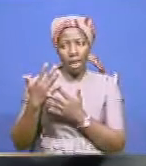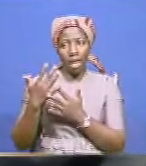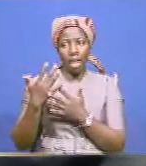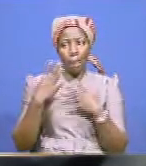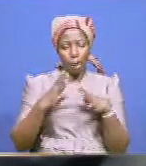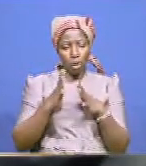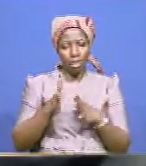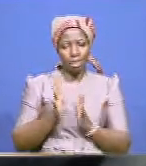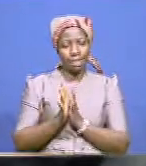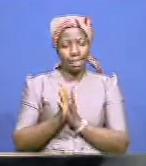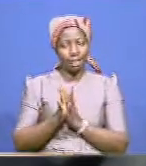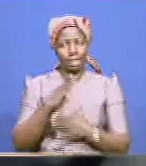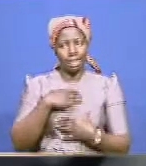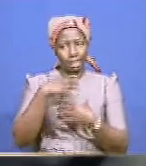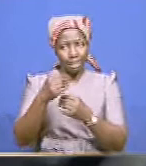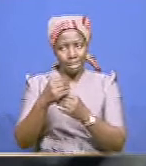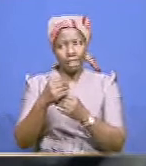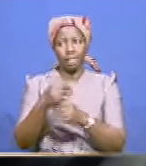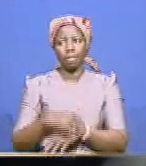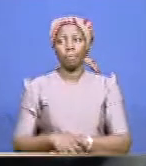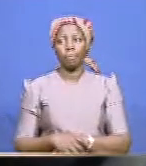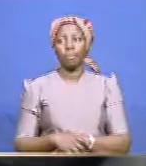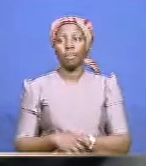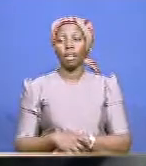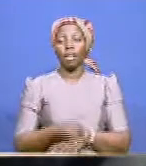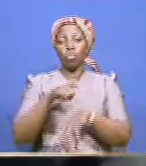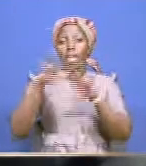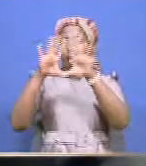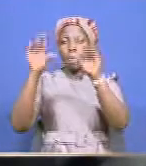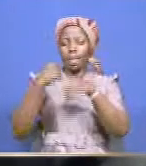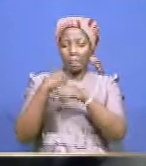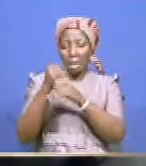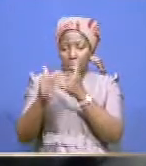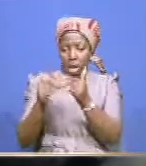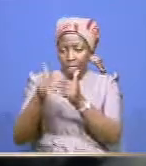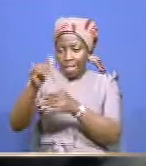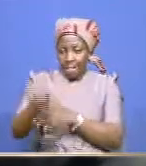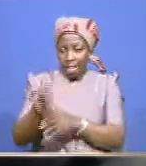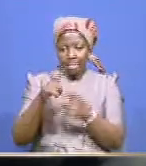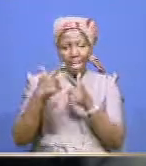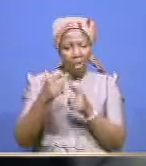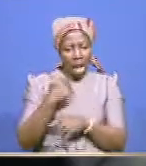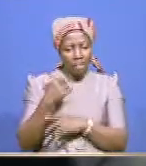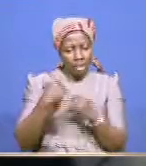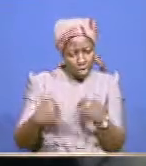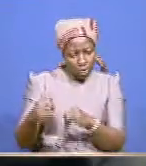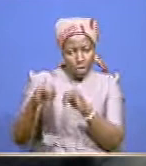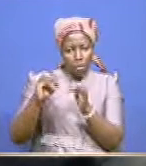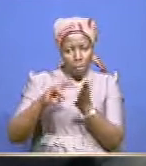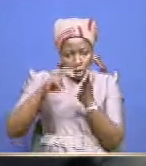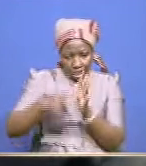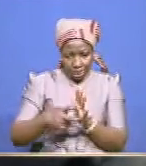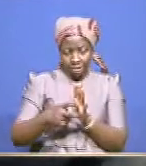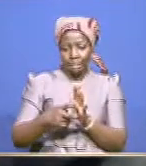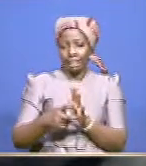subject to a public participation during our budget making process. And then after that, we will engage in a very robust implementation of the project. The role of the